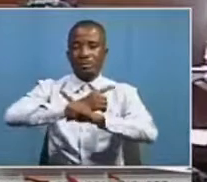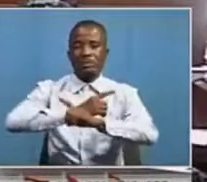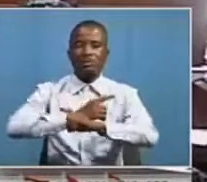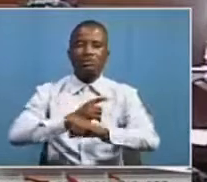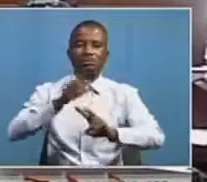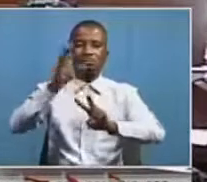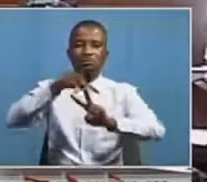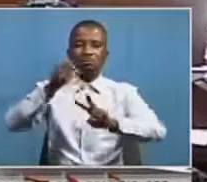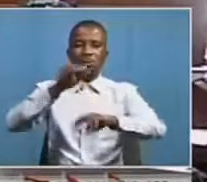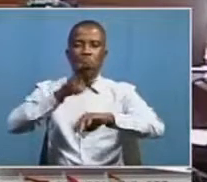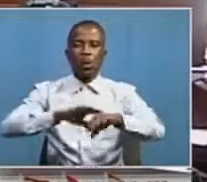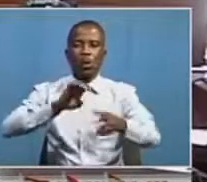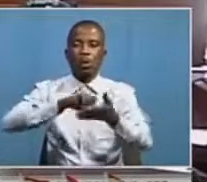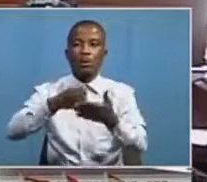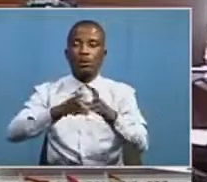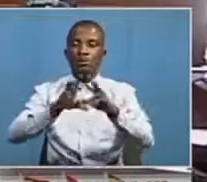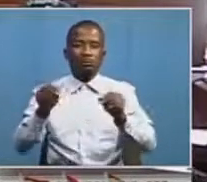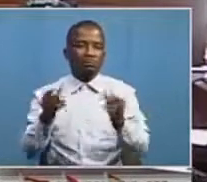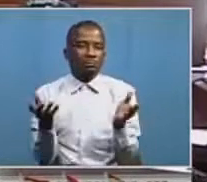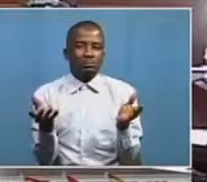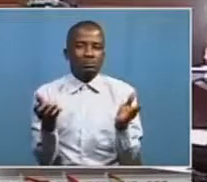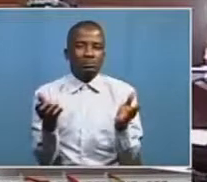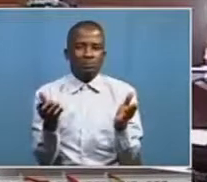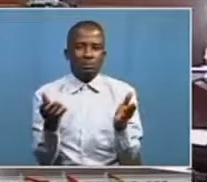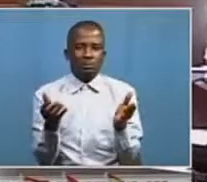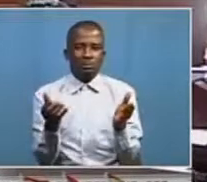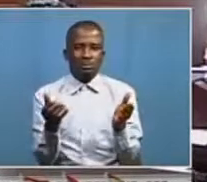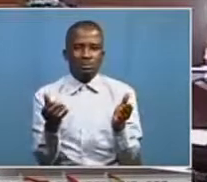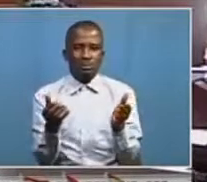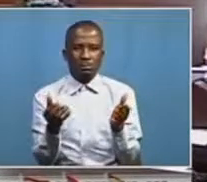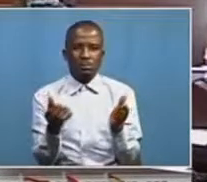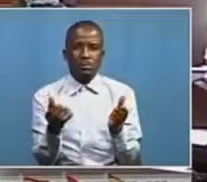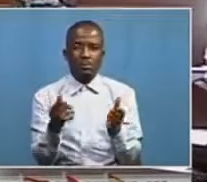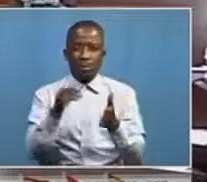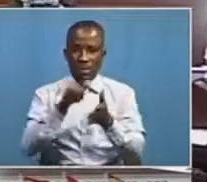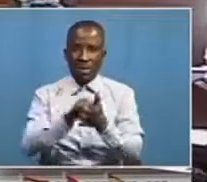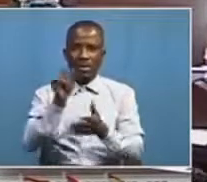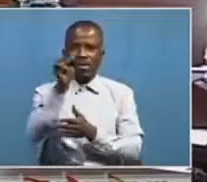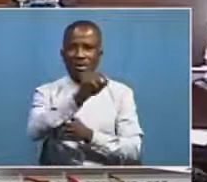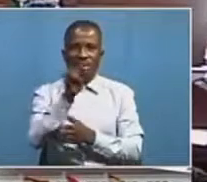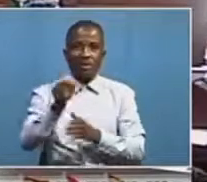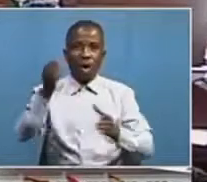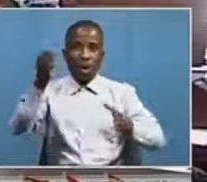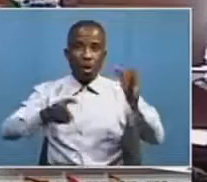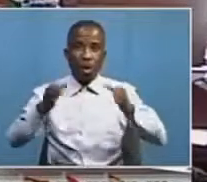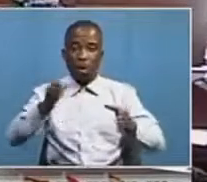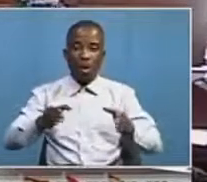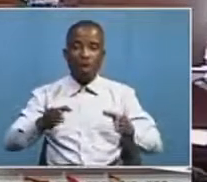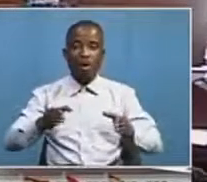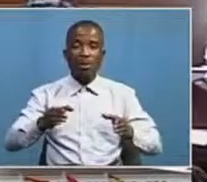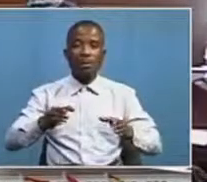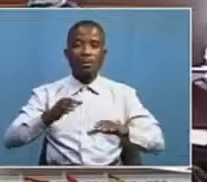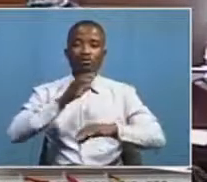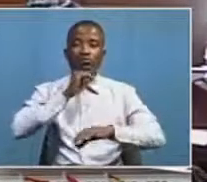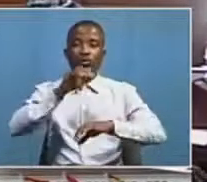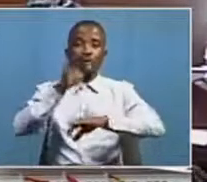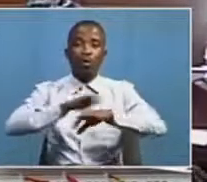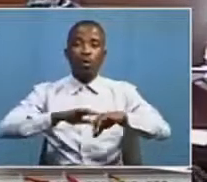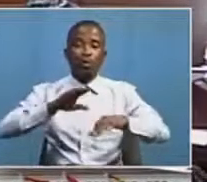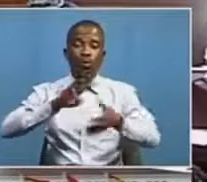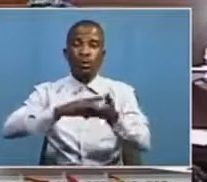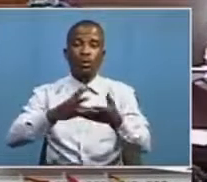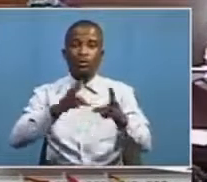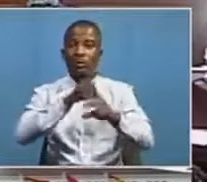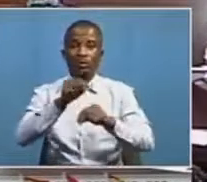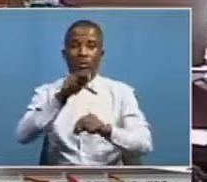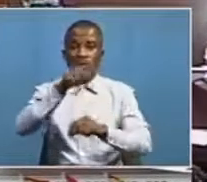witnesses to further establish the said defense. End of it. This court, therefore, after the respondents have decided not to call witnesses, directed